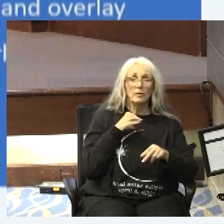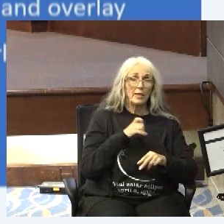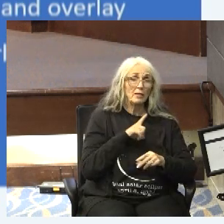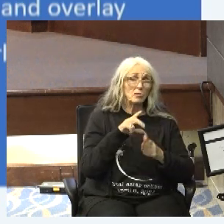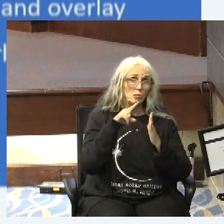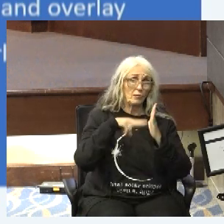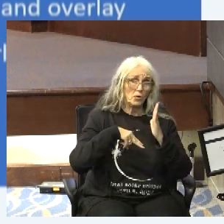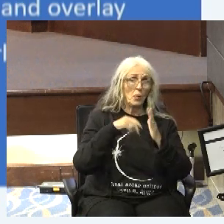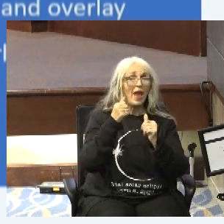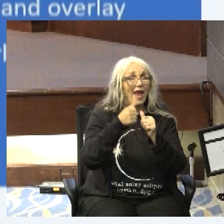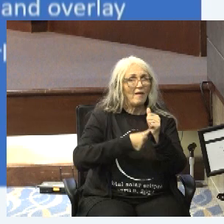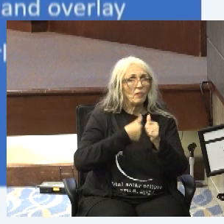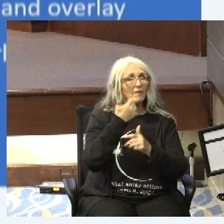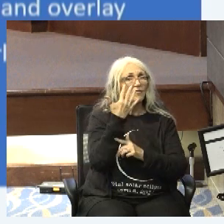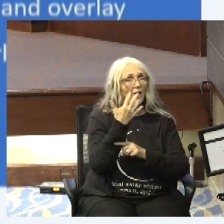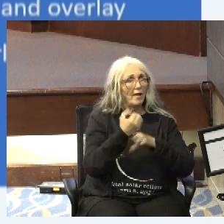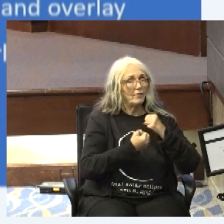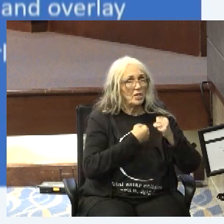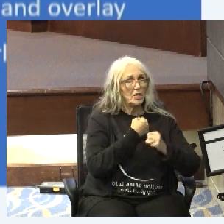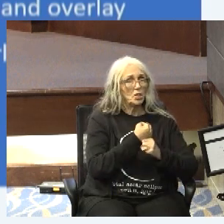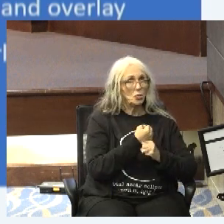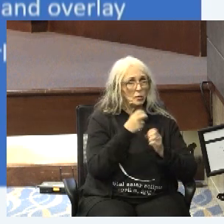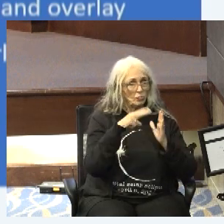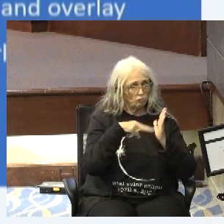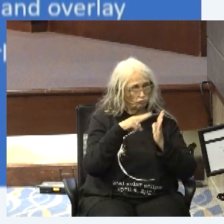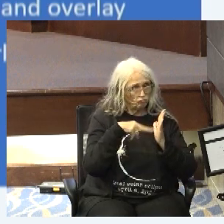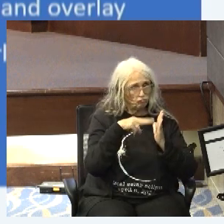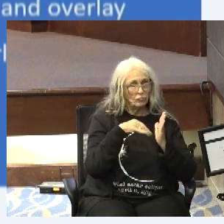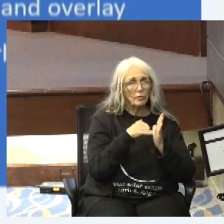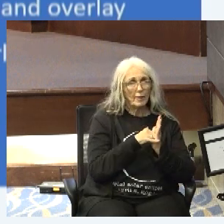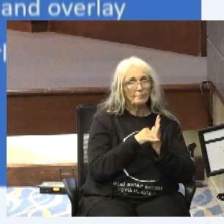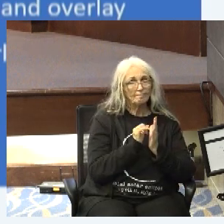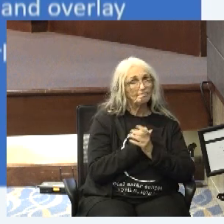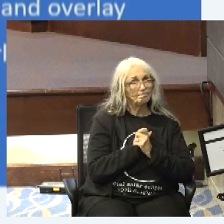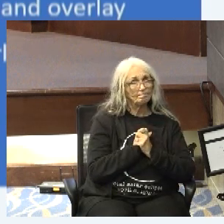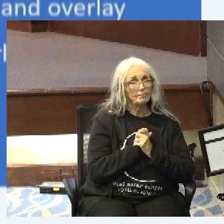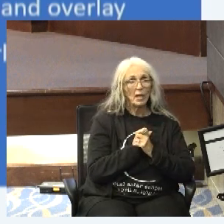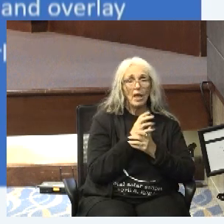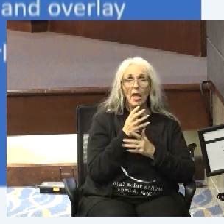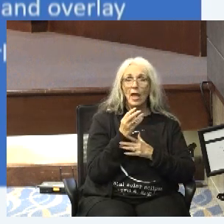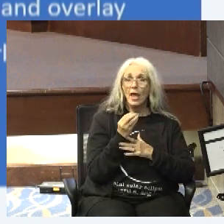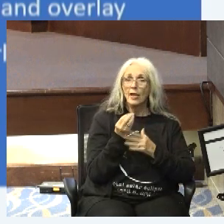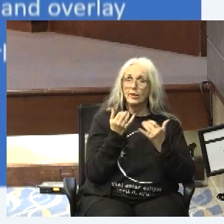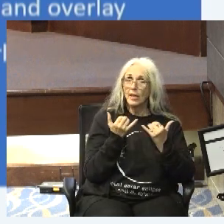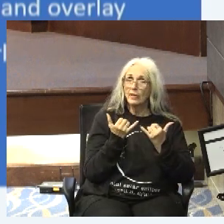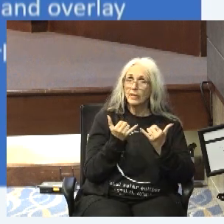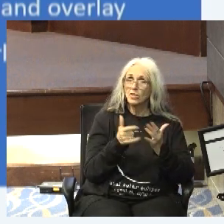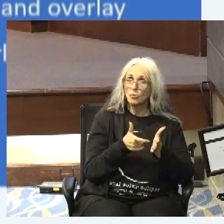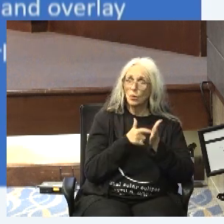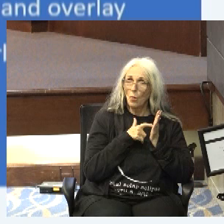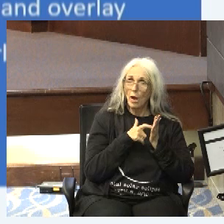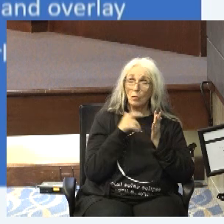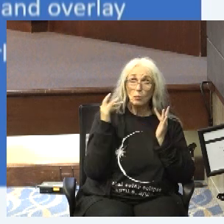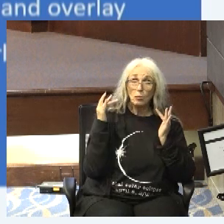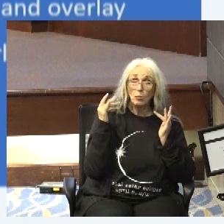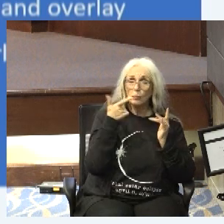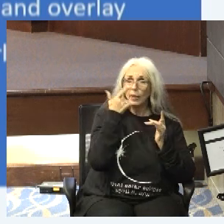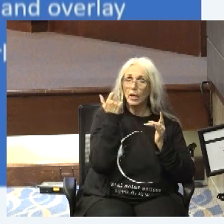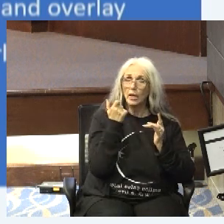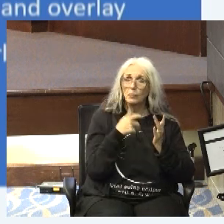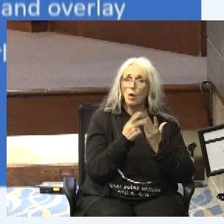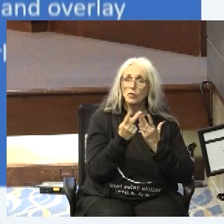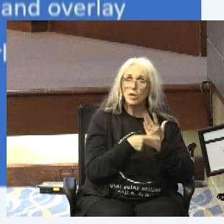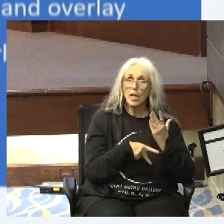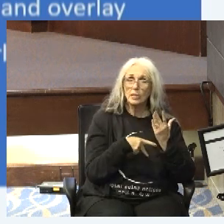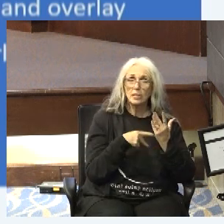every 5 years. This of course, was required because the project is